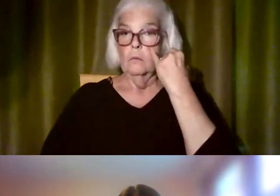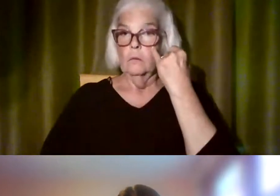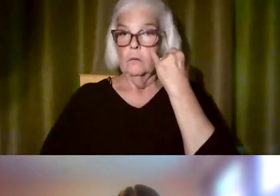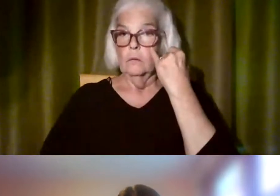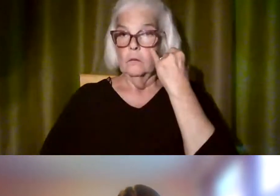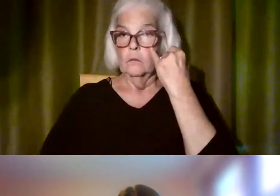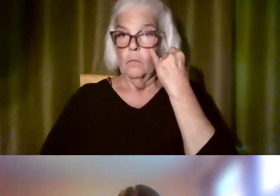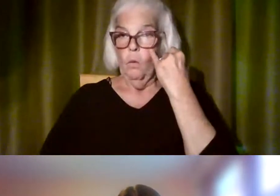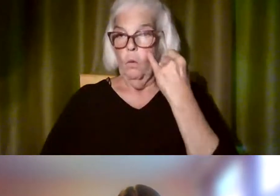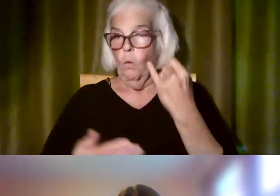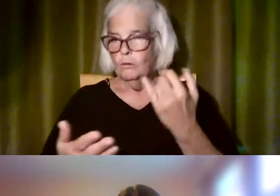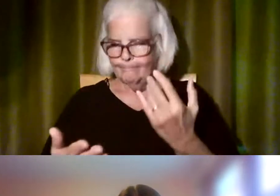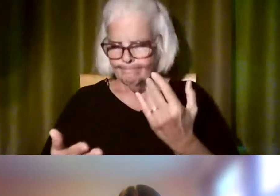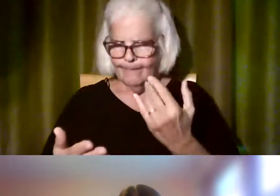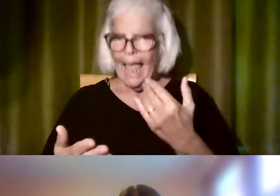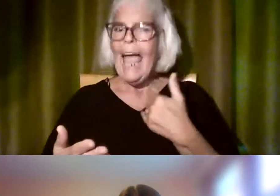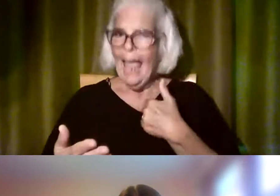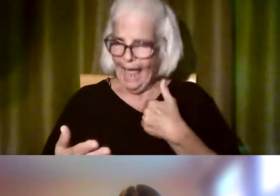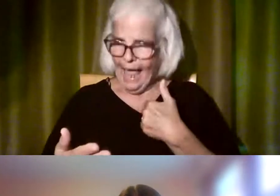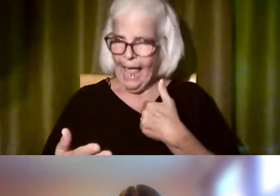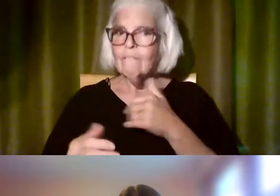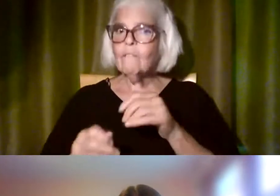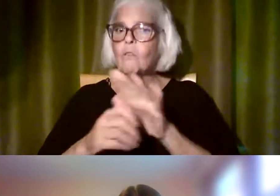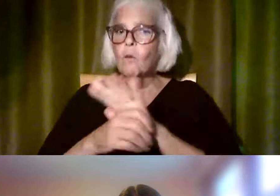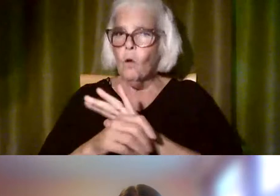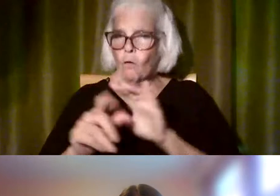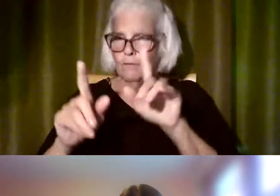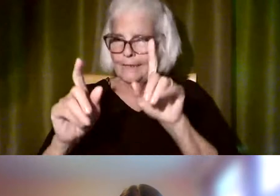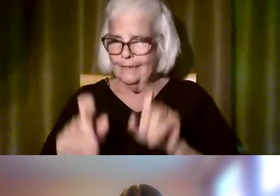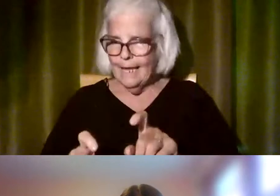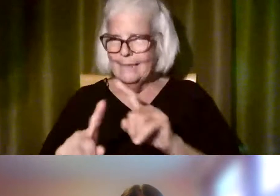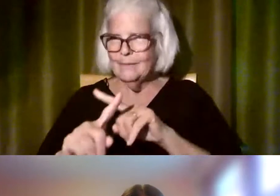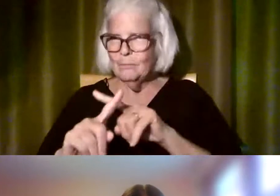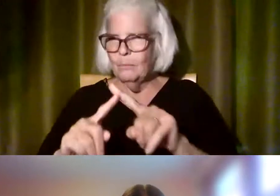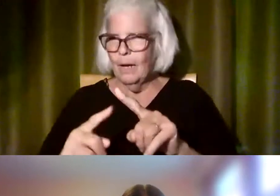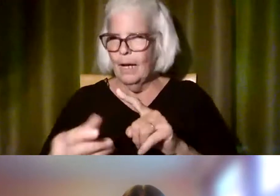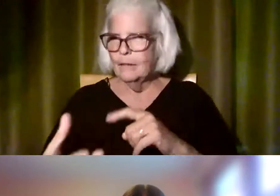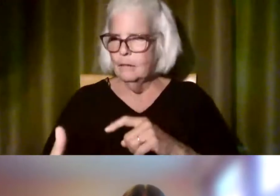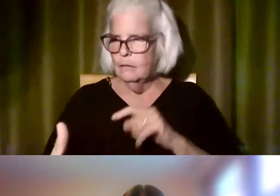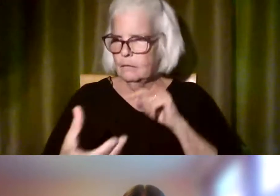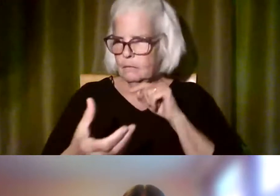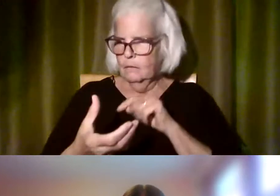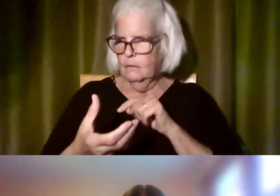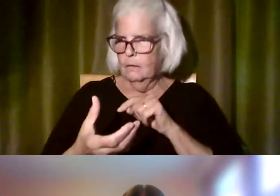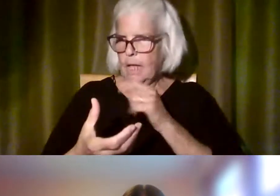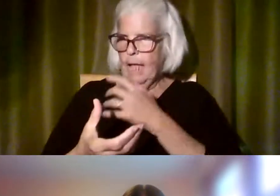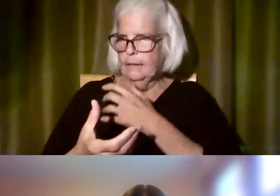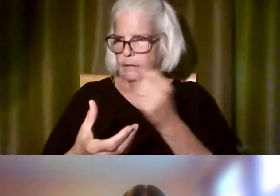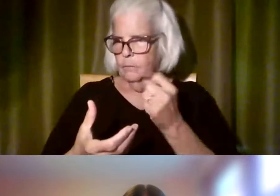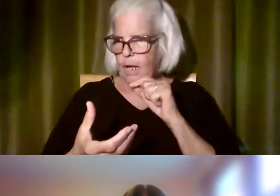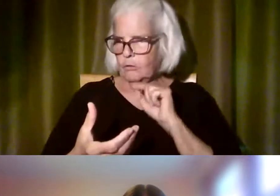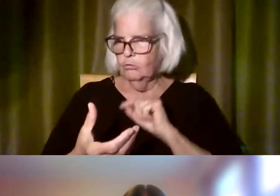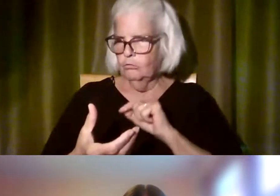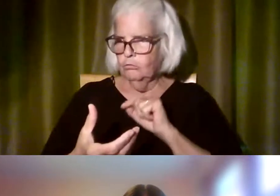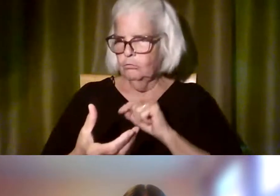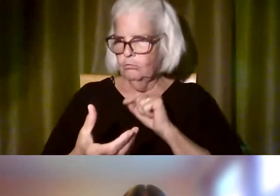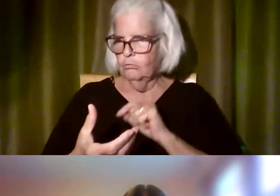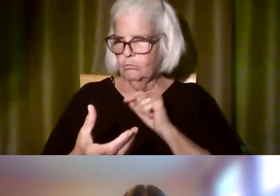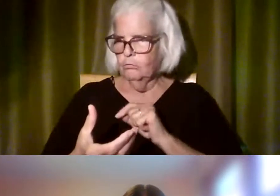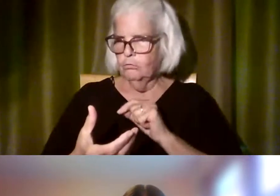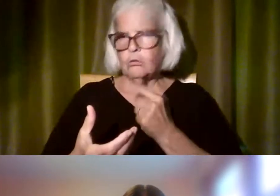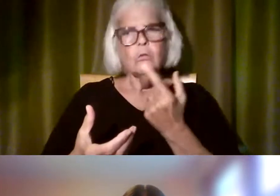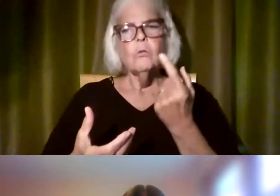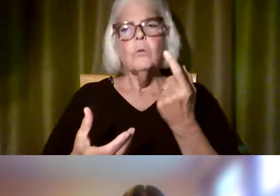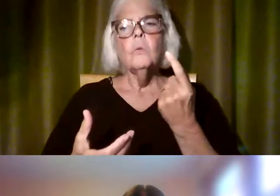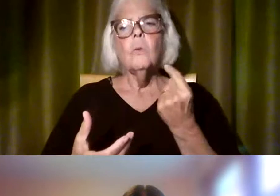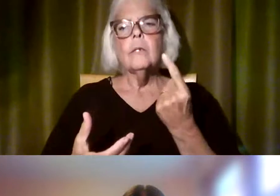expired COVID tests. This was specifically about the antigen cards, but I think generally any advice about disposing of test kits?